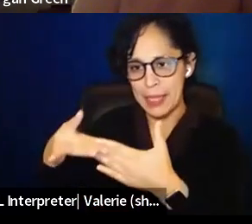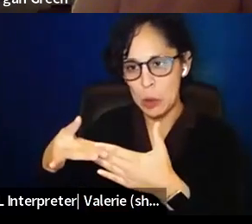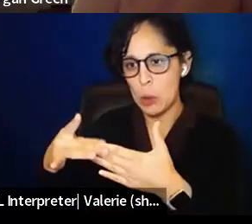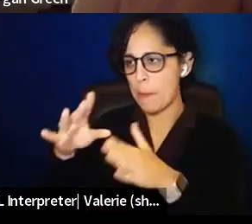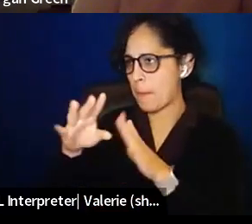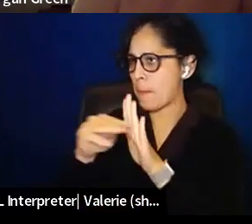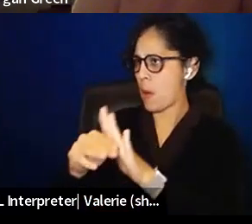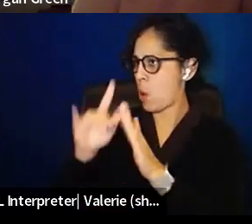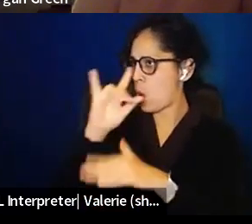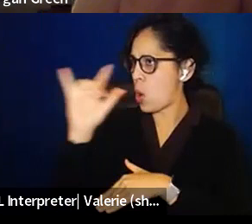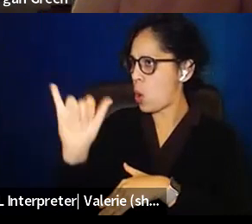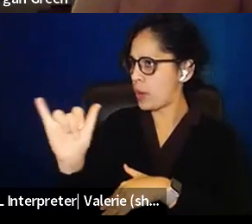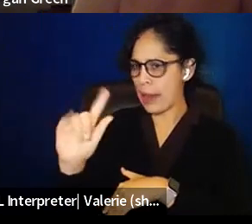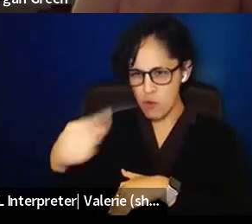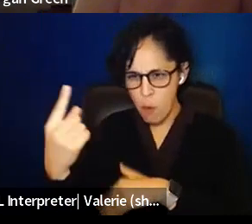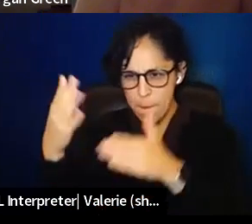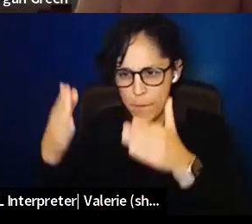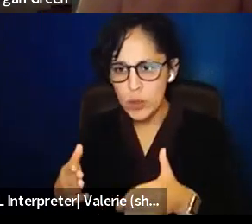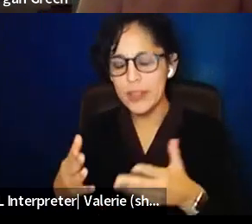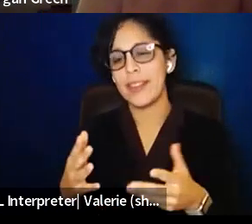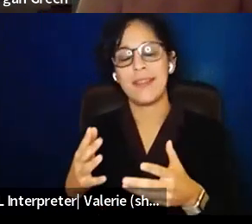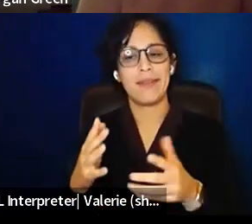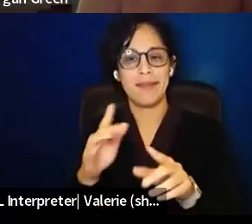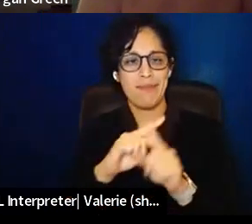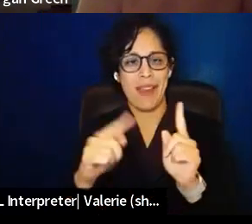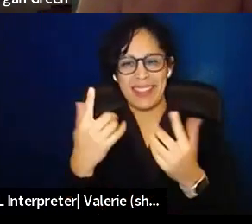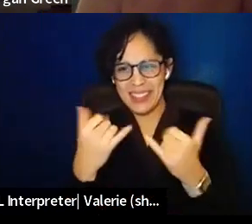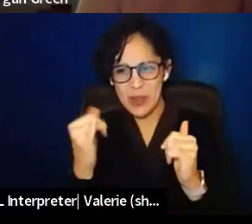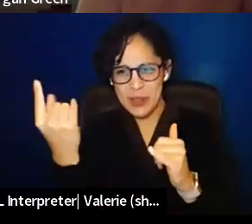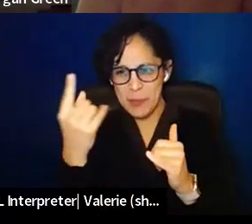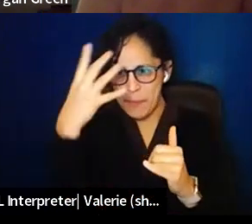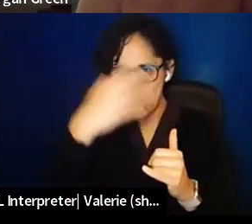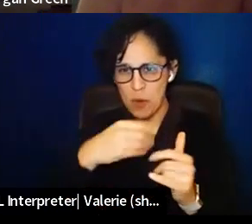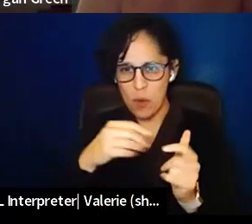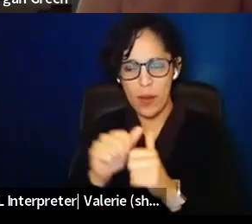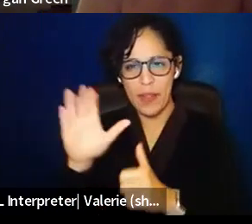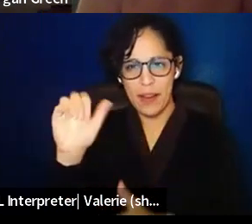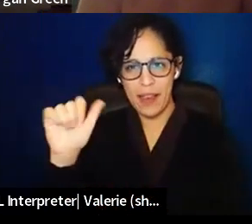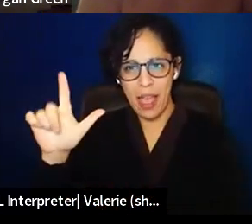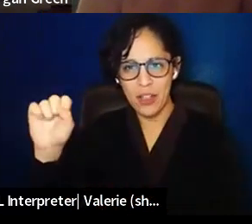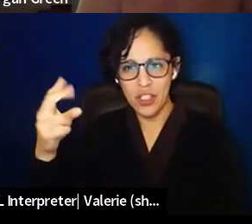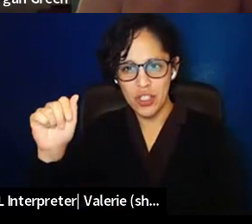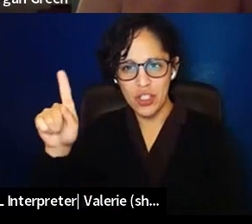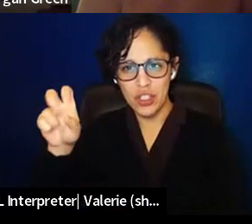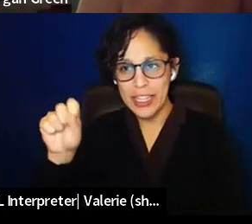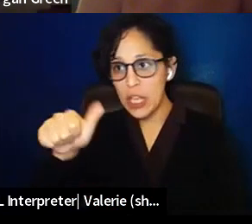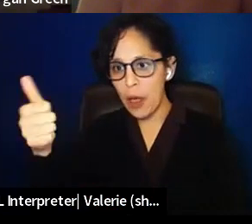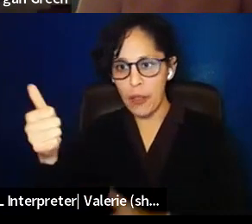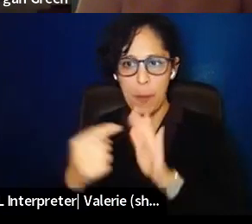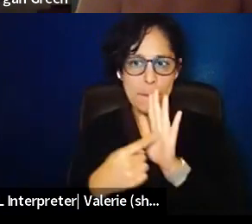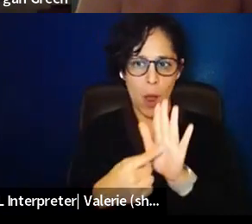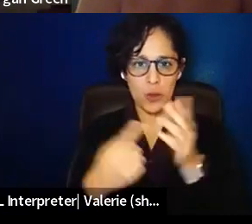and figure it out. And something that's been so beautiful about the artist circle at Cal Shakes and other models that are, you know, happening in the Bay Area and